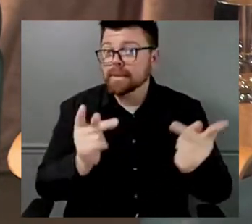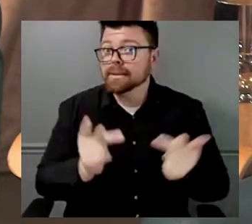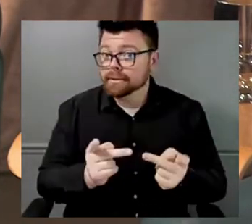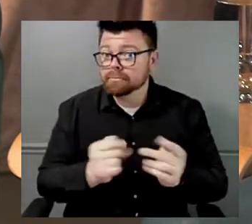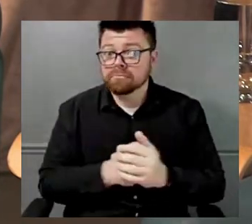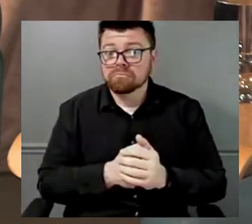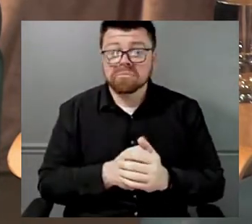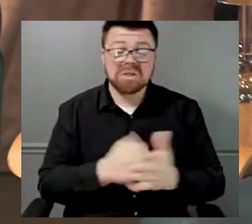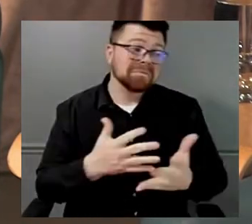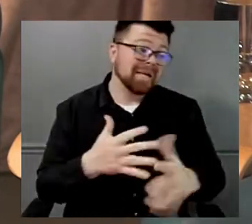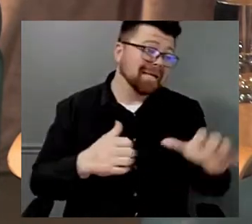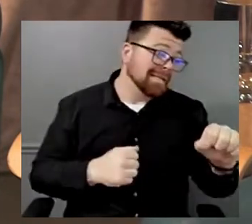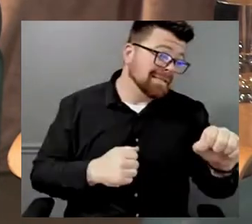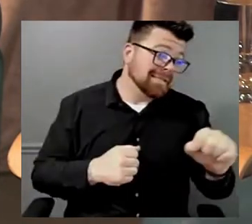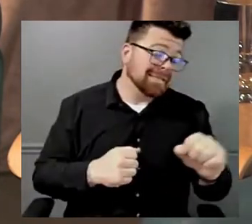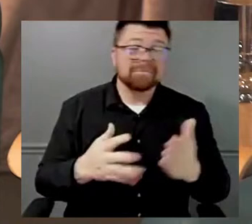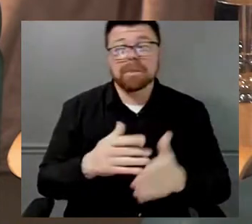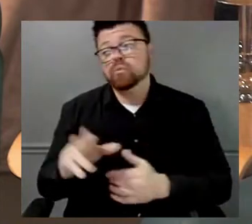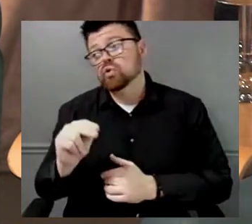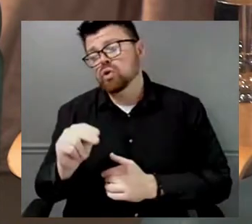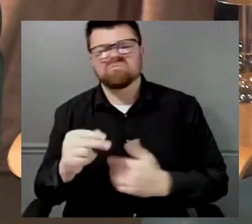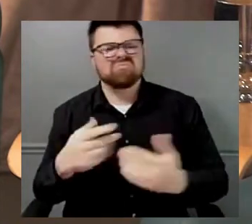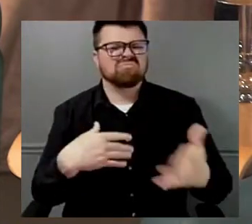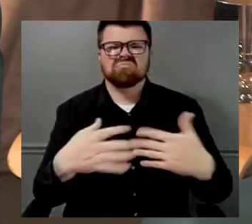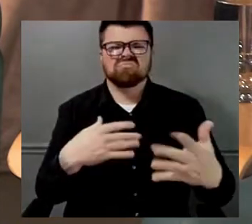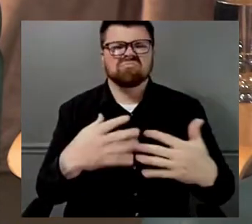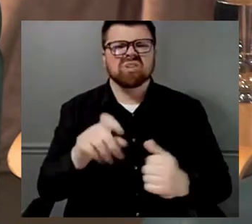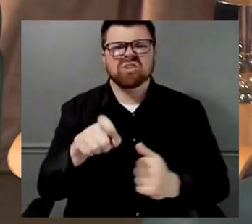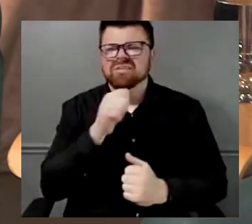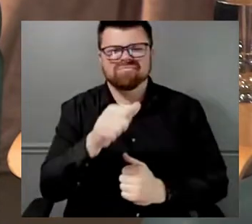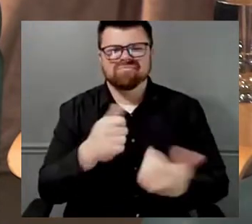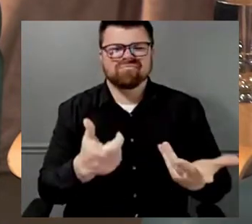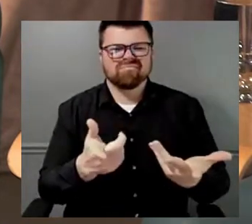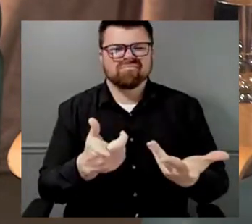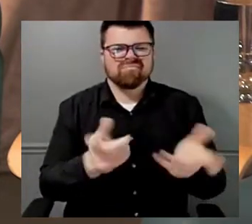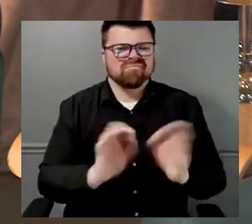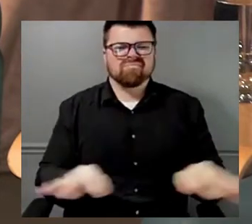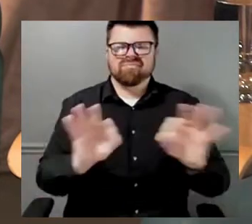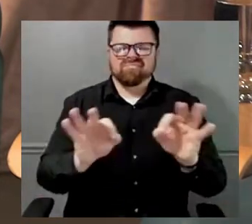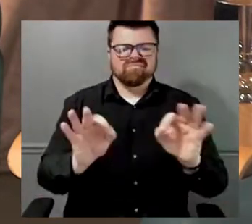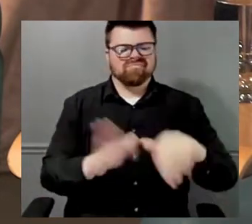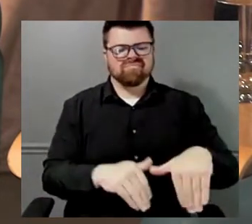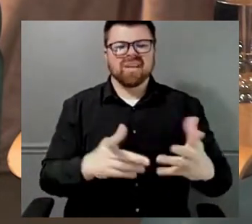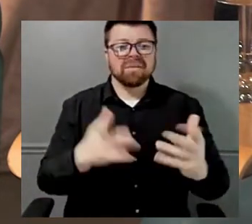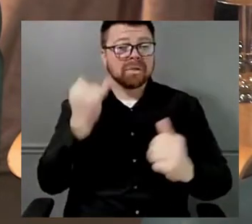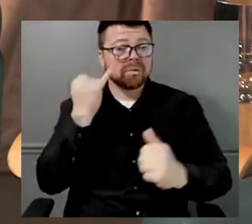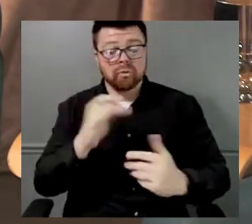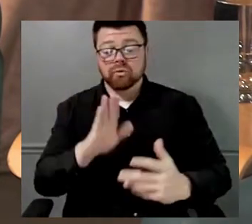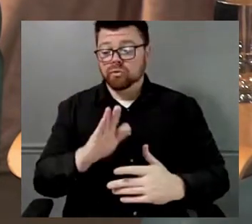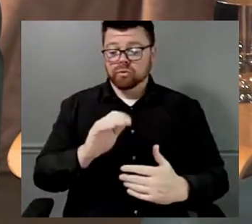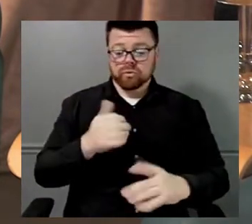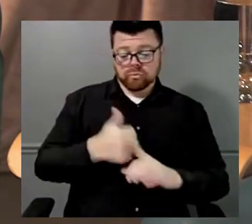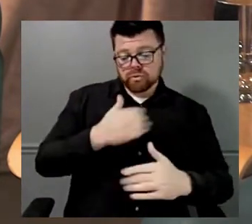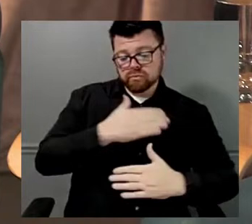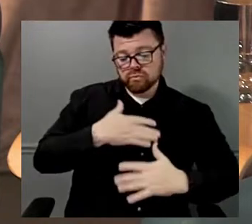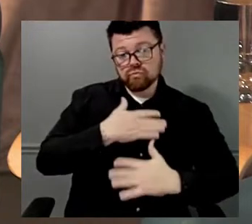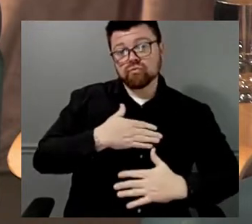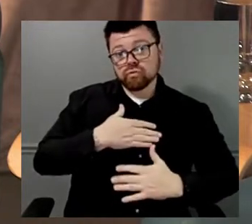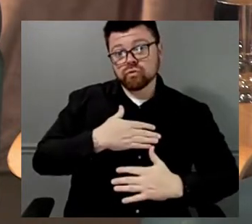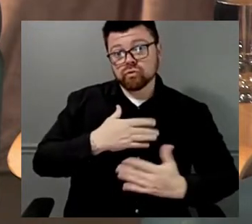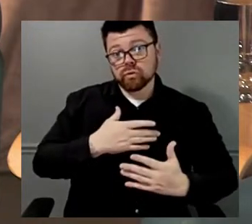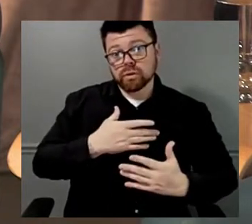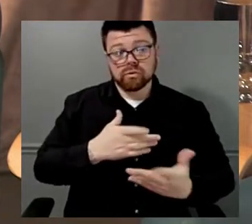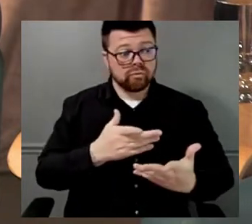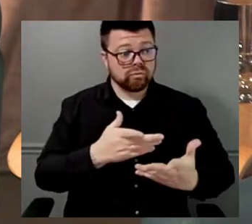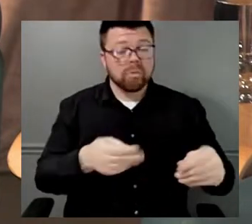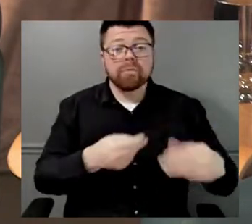it doesn't. Shouldn't matter. Because if you're enjoying and have that passion to help, to serve, it